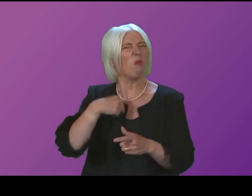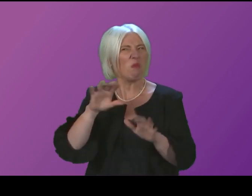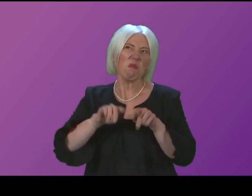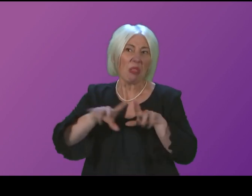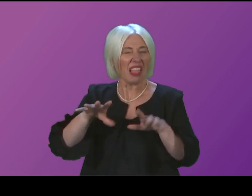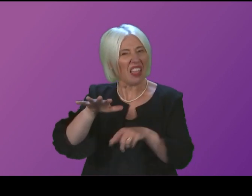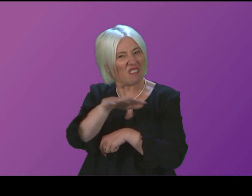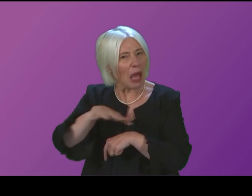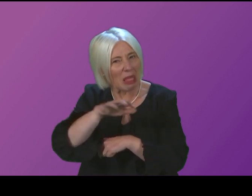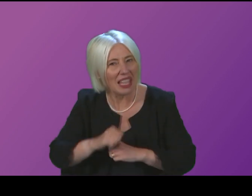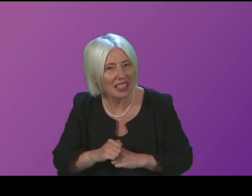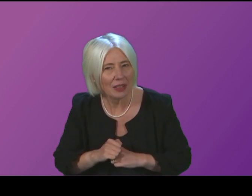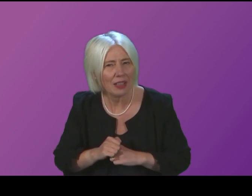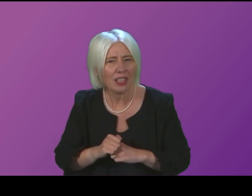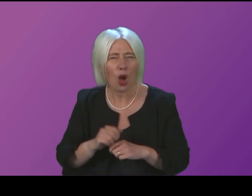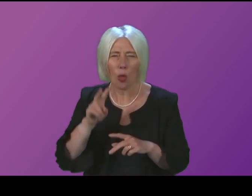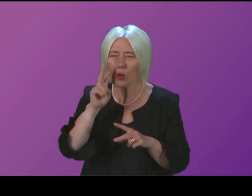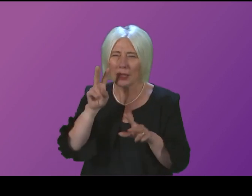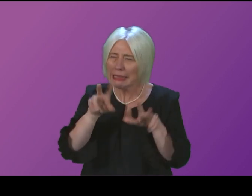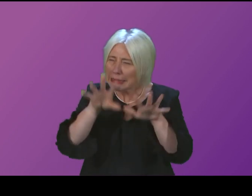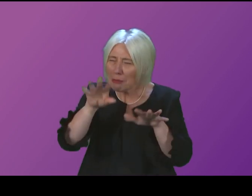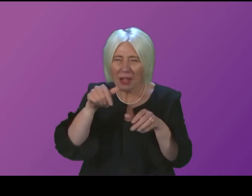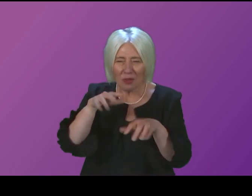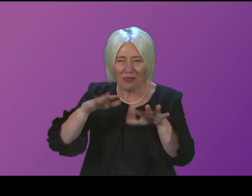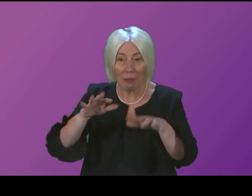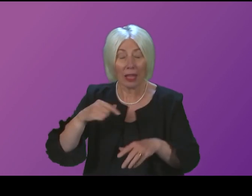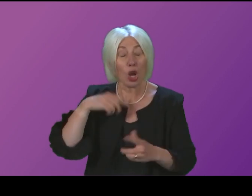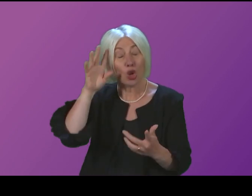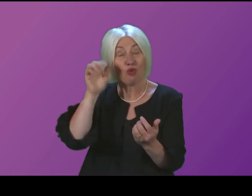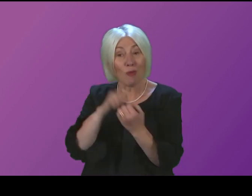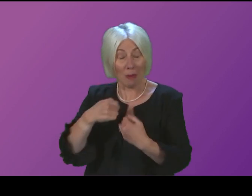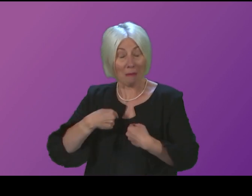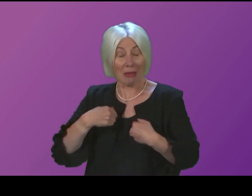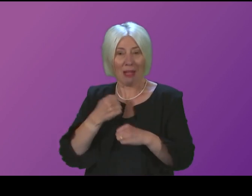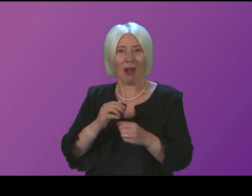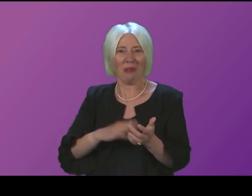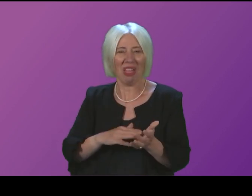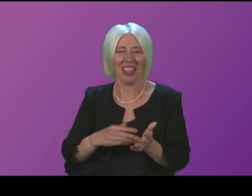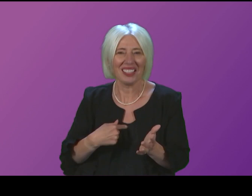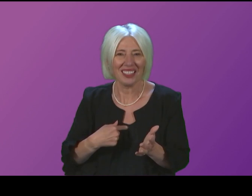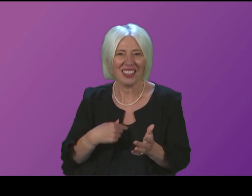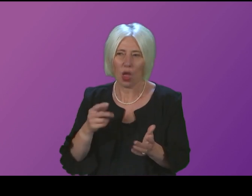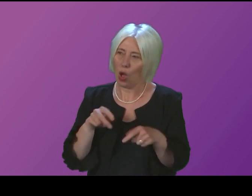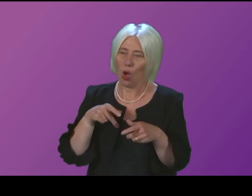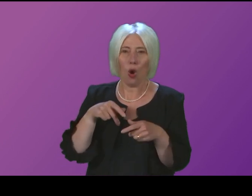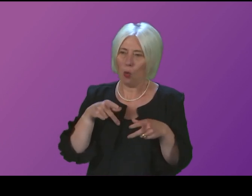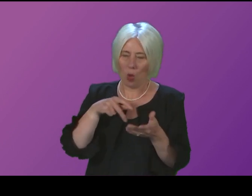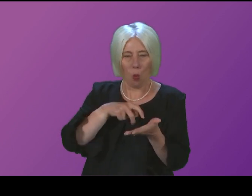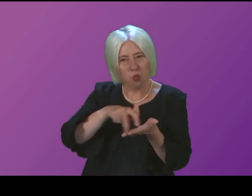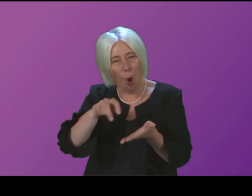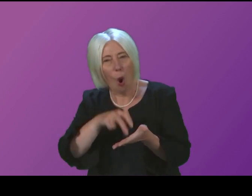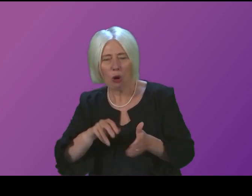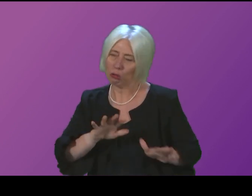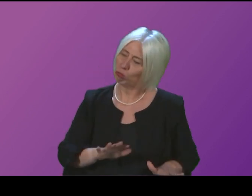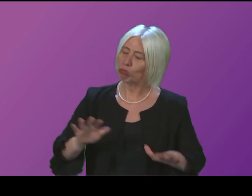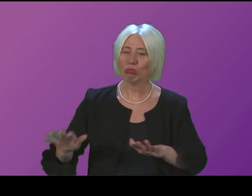Many saw their family in her. She reminded me of my own grandmother, her walk, her demeanour,